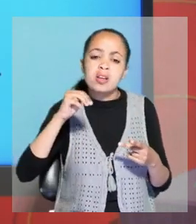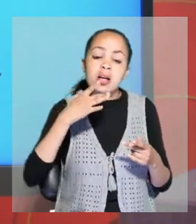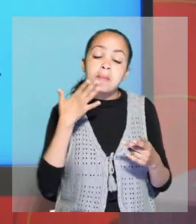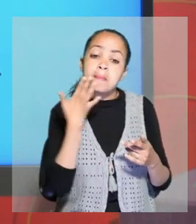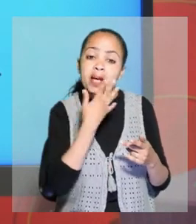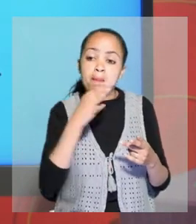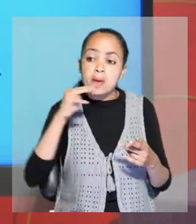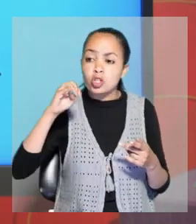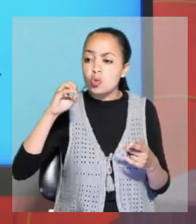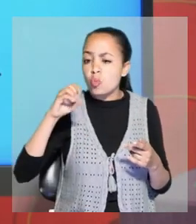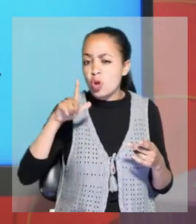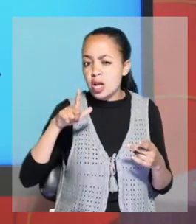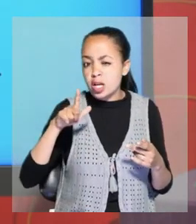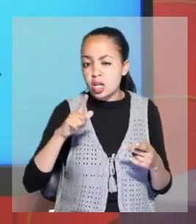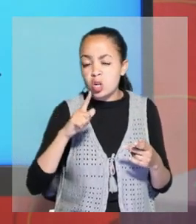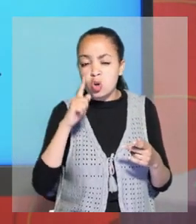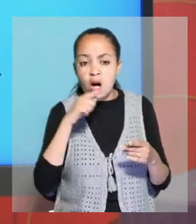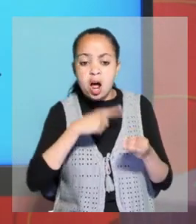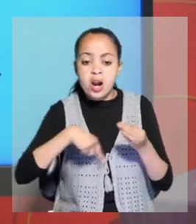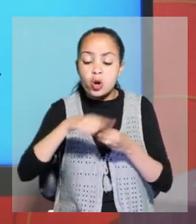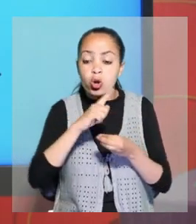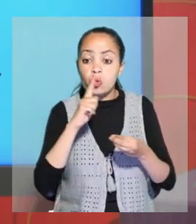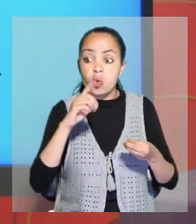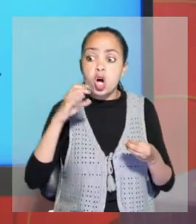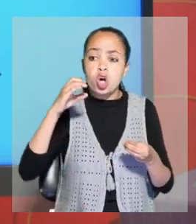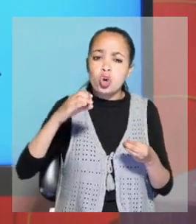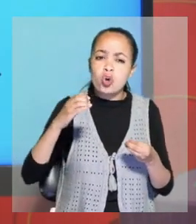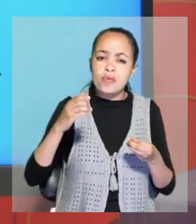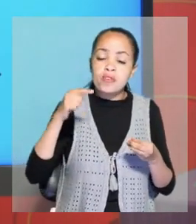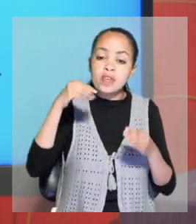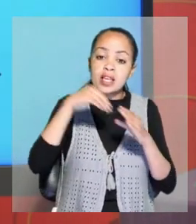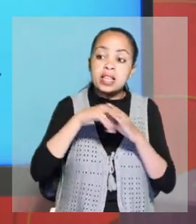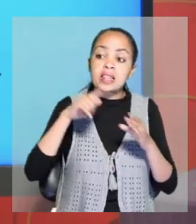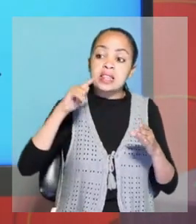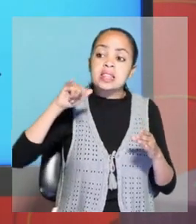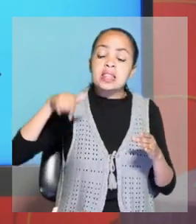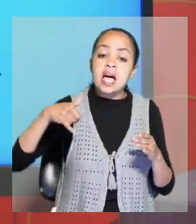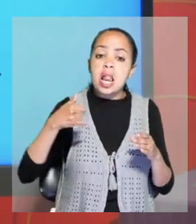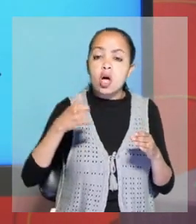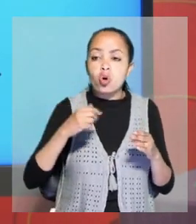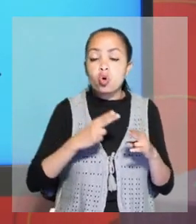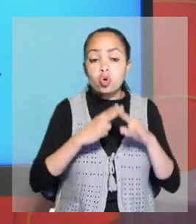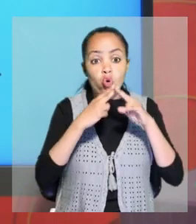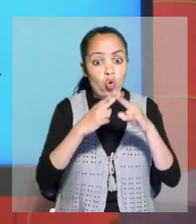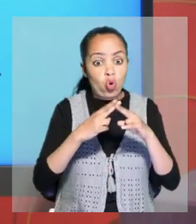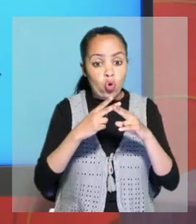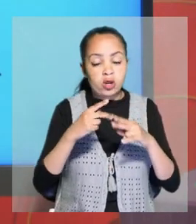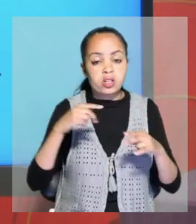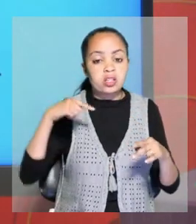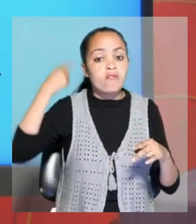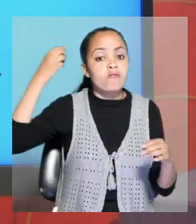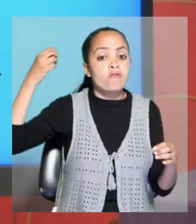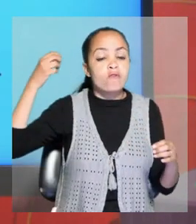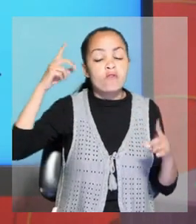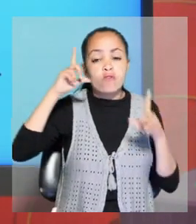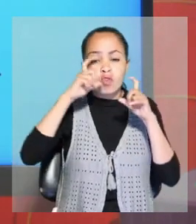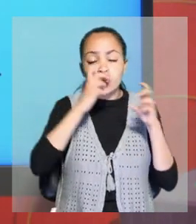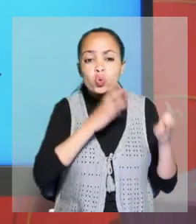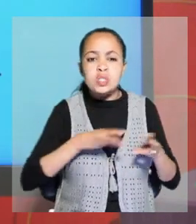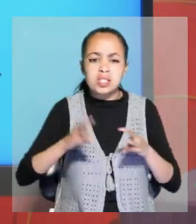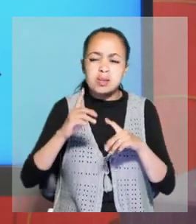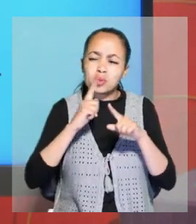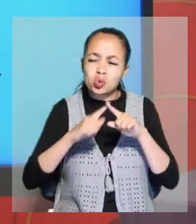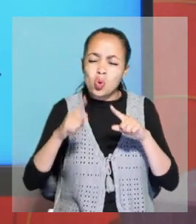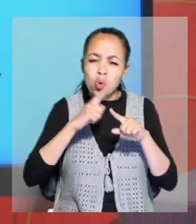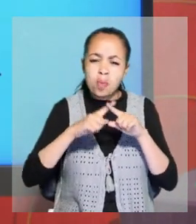clustered around one chlorophyll molecule in thylakoid membrane is said to be photosystem. There are so many